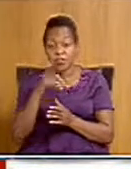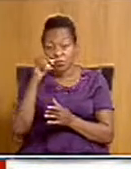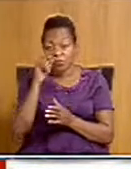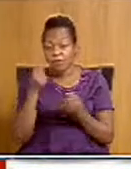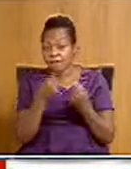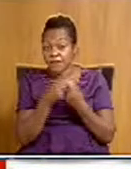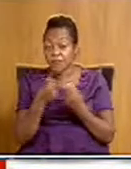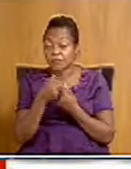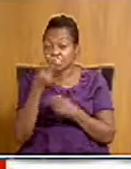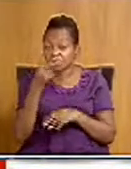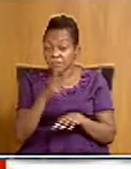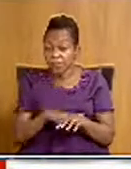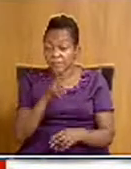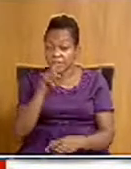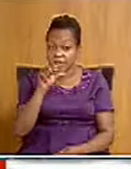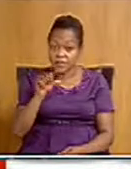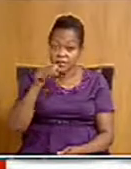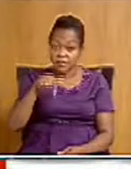1972 and